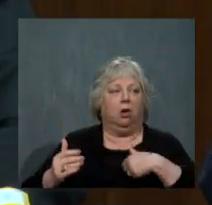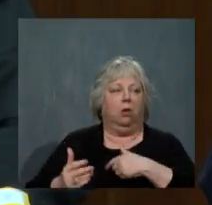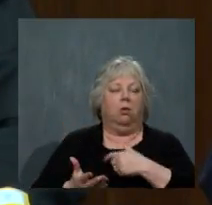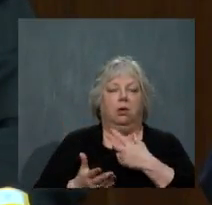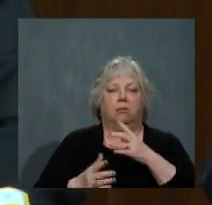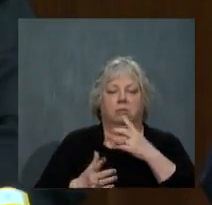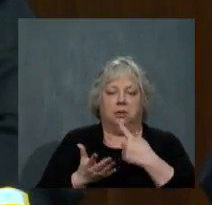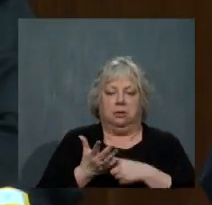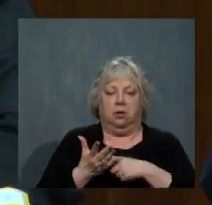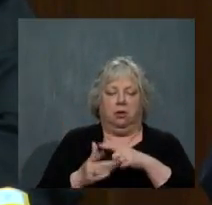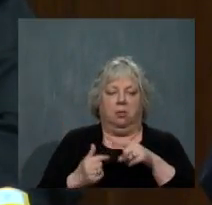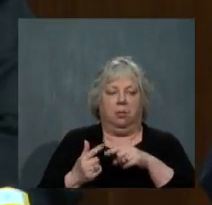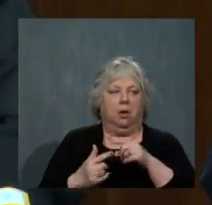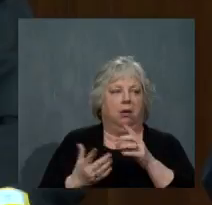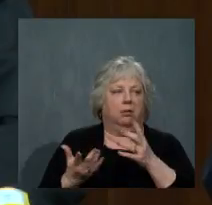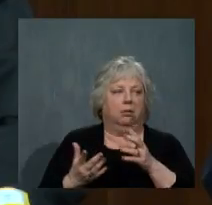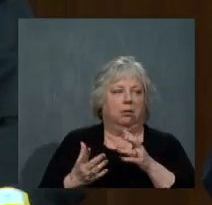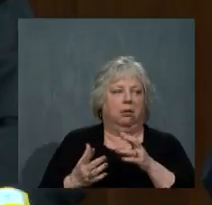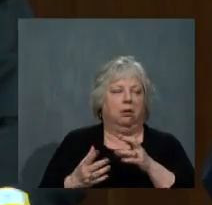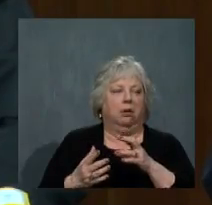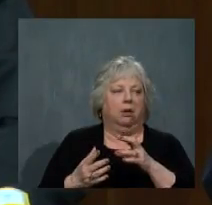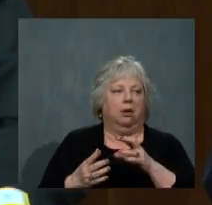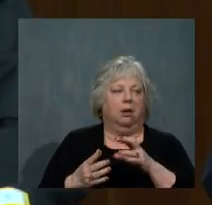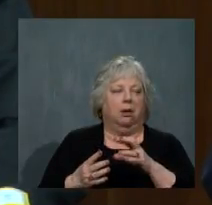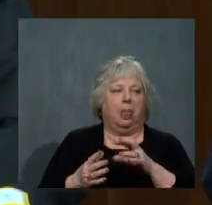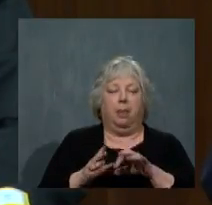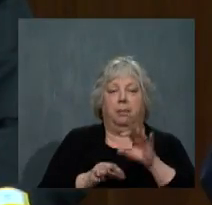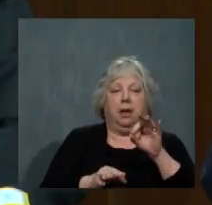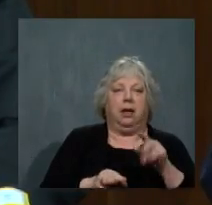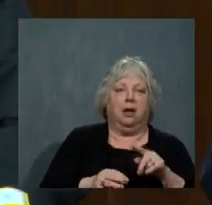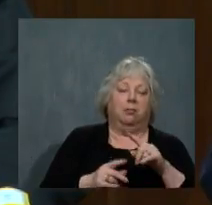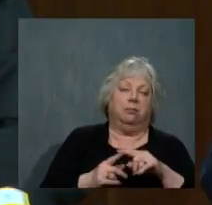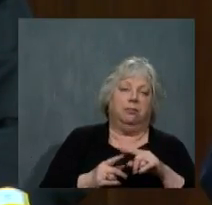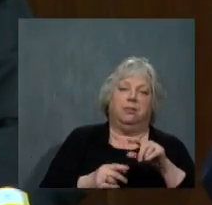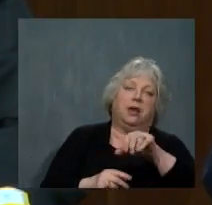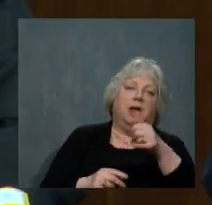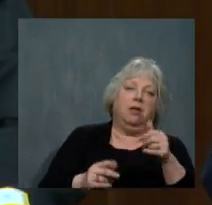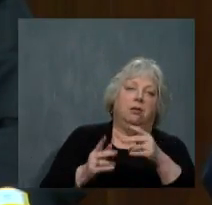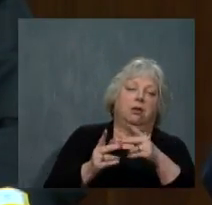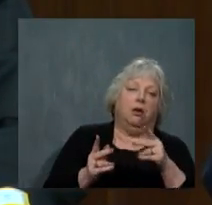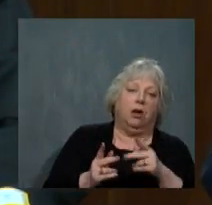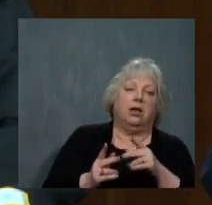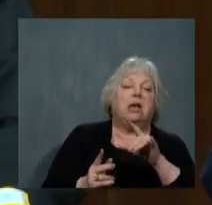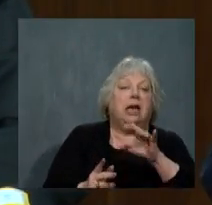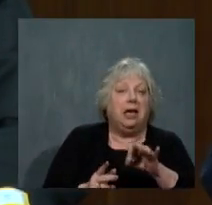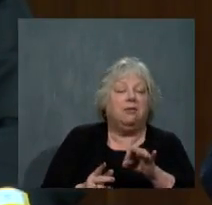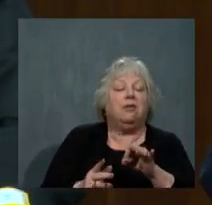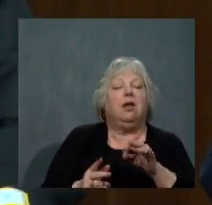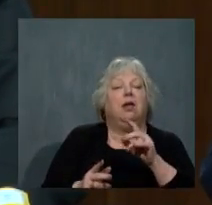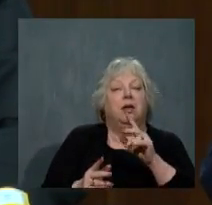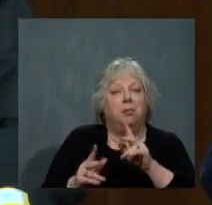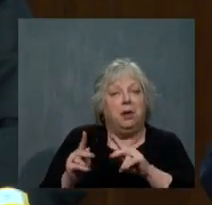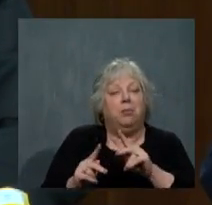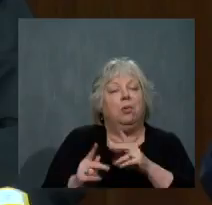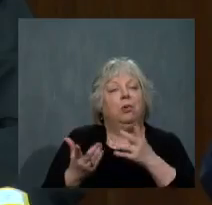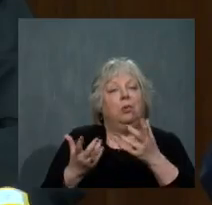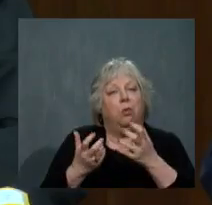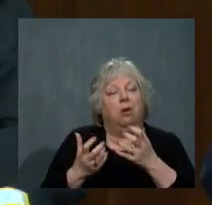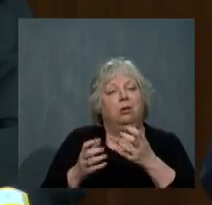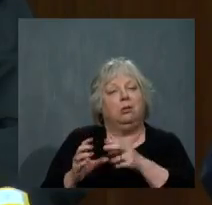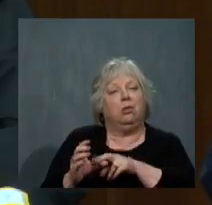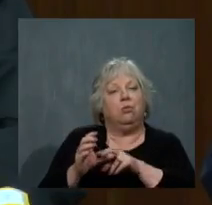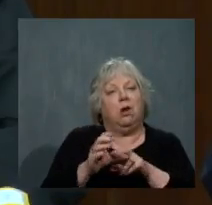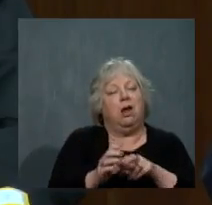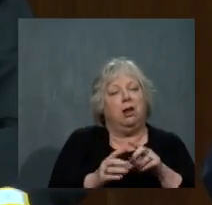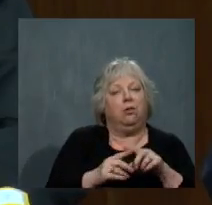we've talked about picking up where the vans normally pick up. We can pick up at other locations as long as there are people,